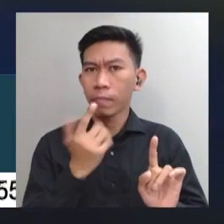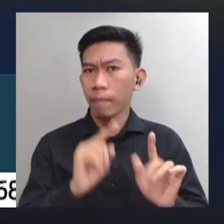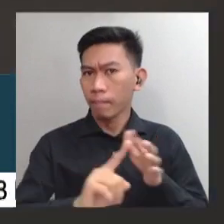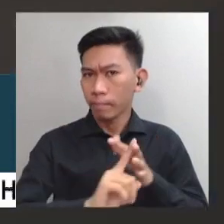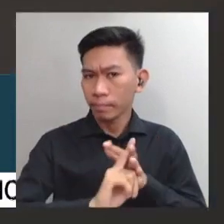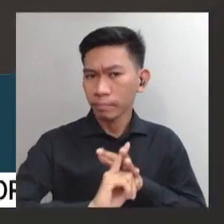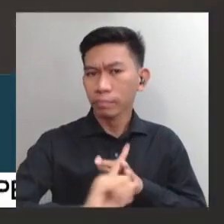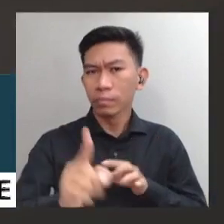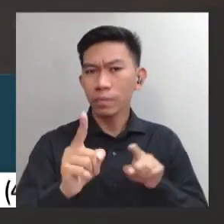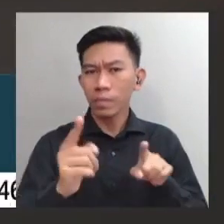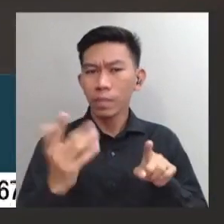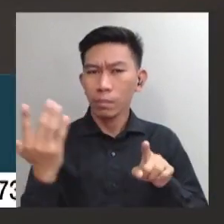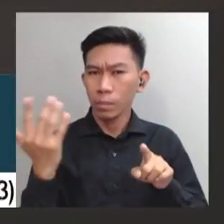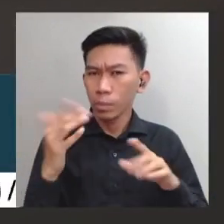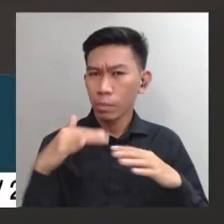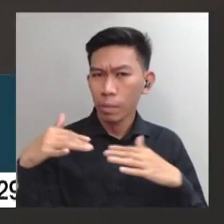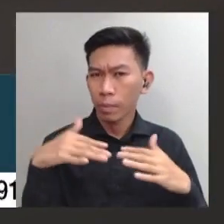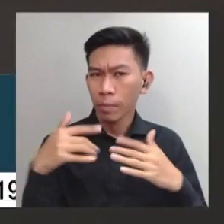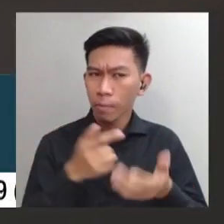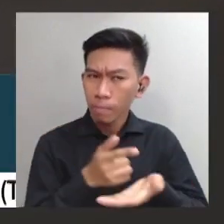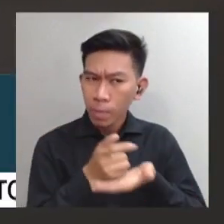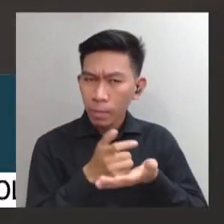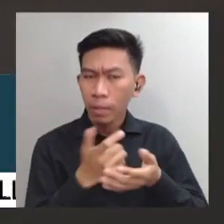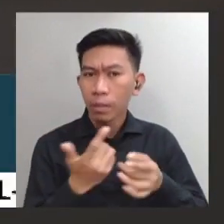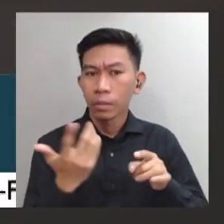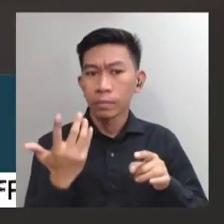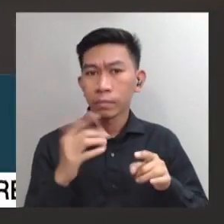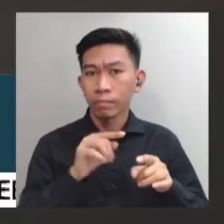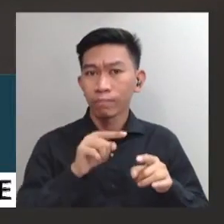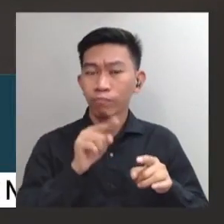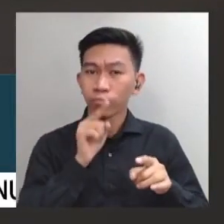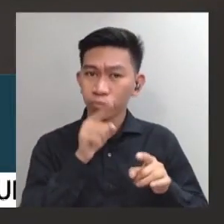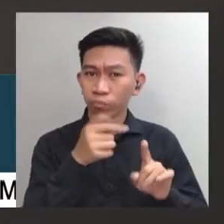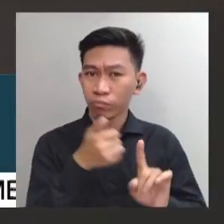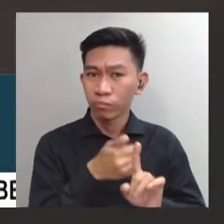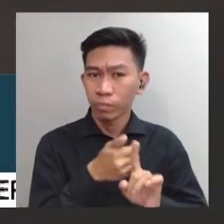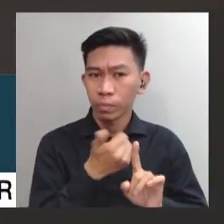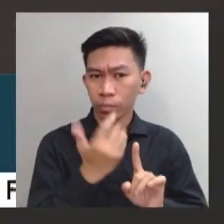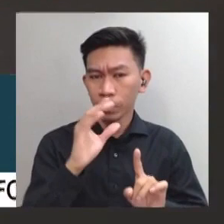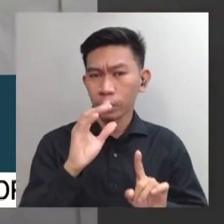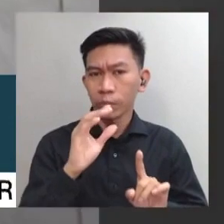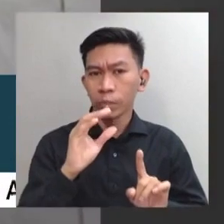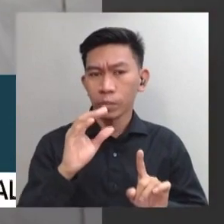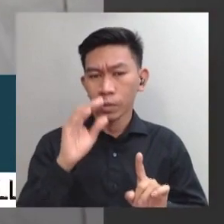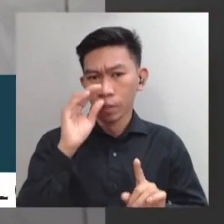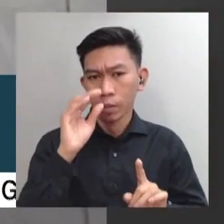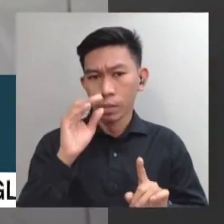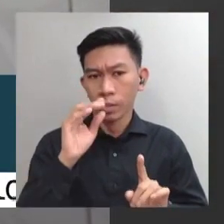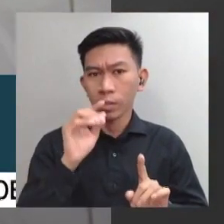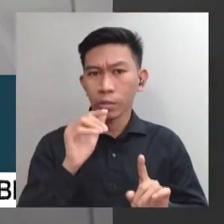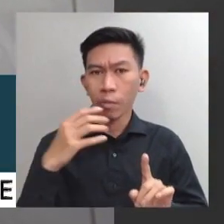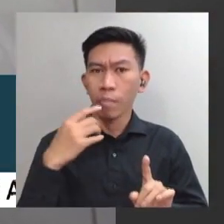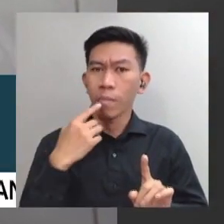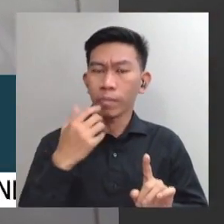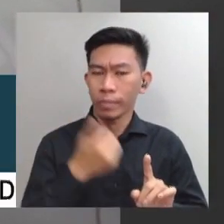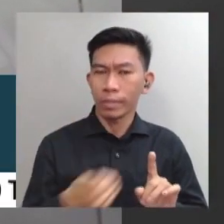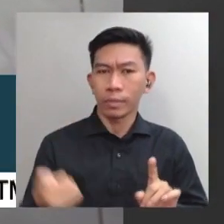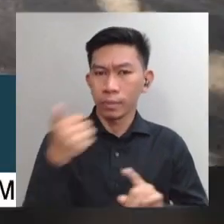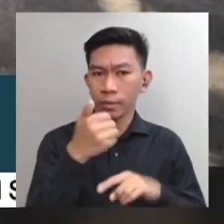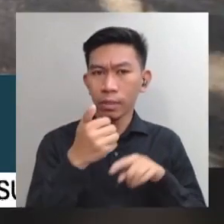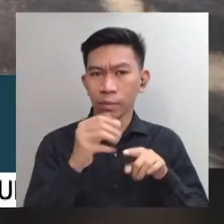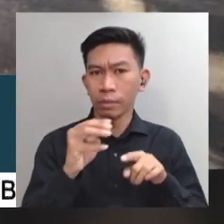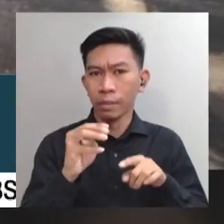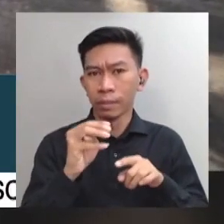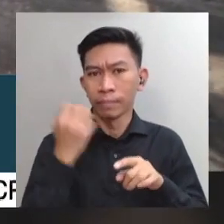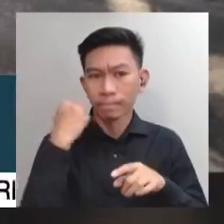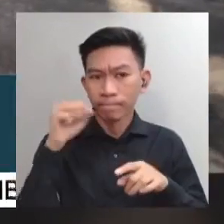to the firefight. Police say Mujasan is a commander of the Moro National Liberation Front. He is also accused of coddling and supporting members